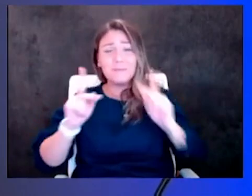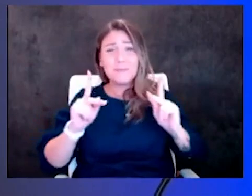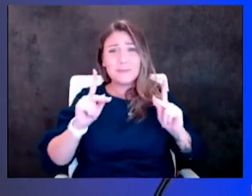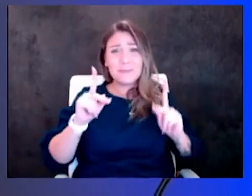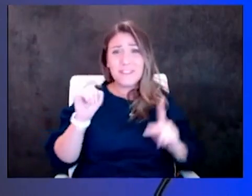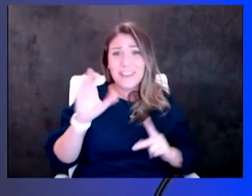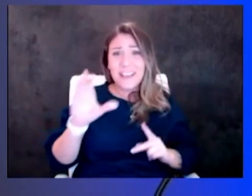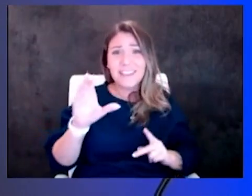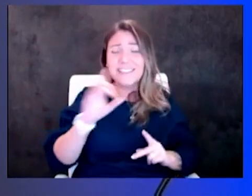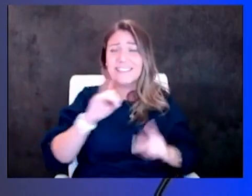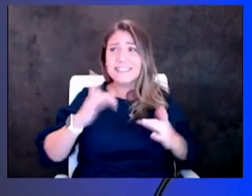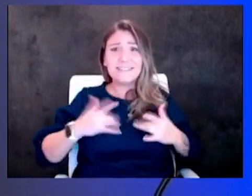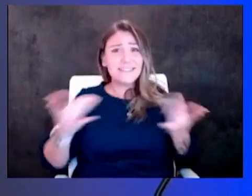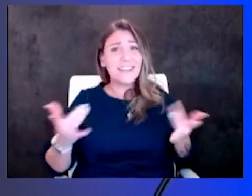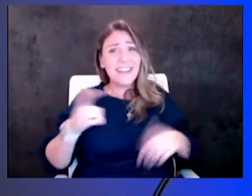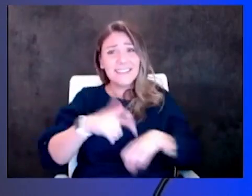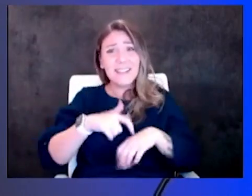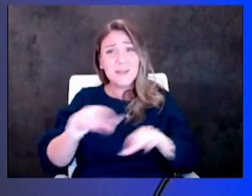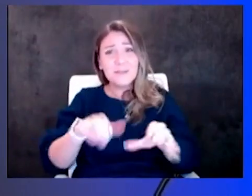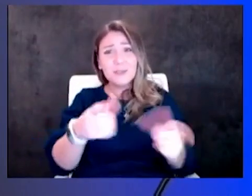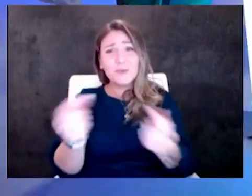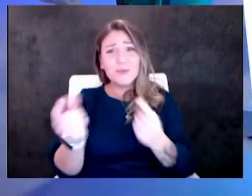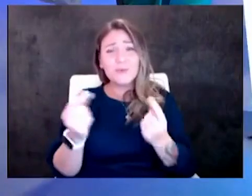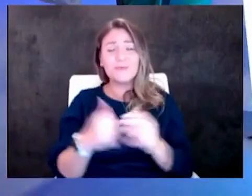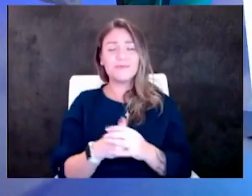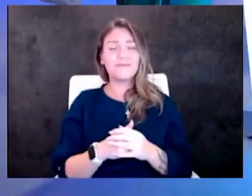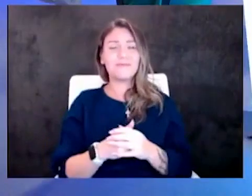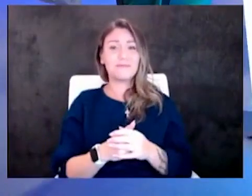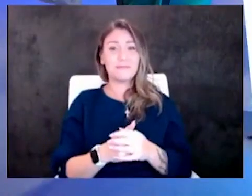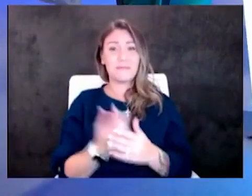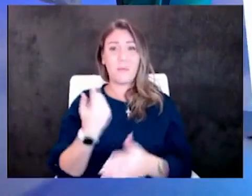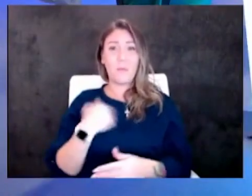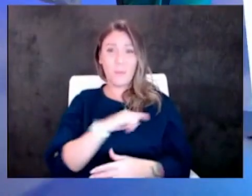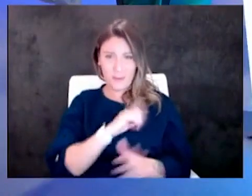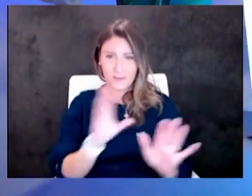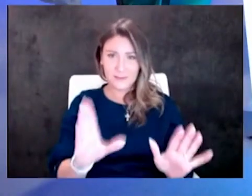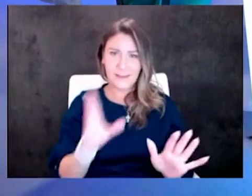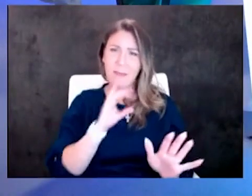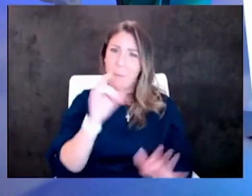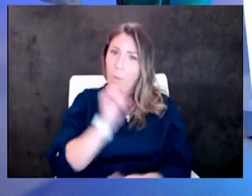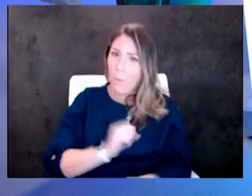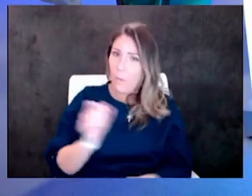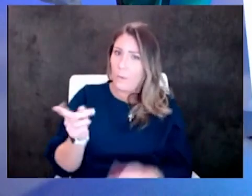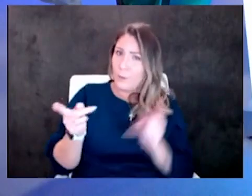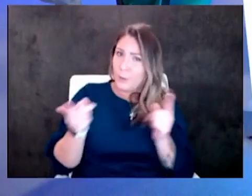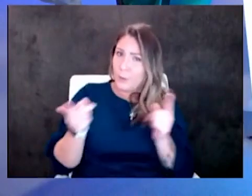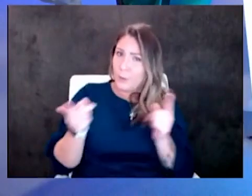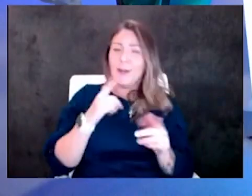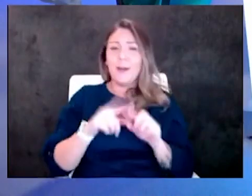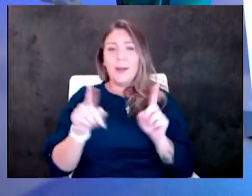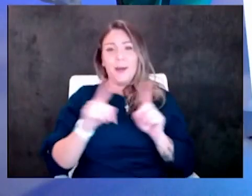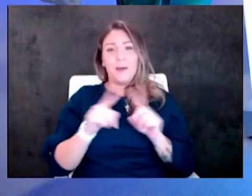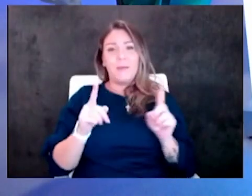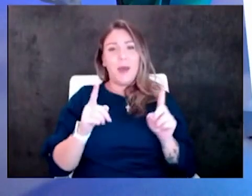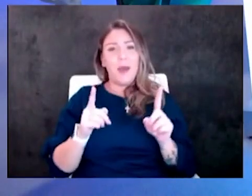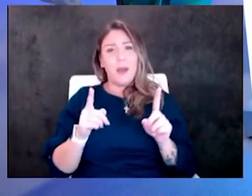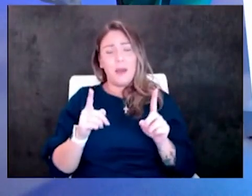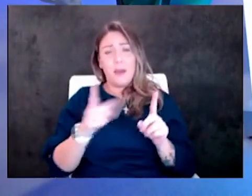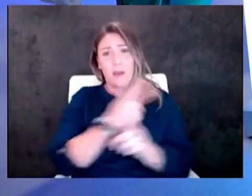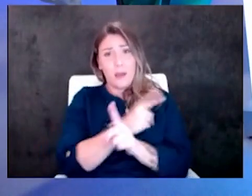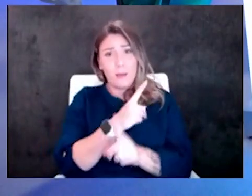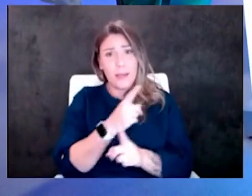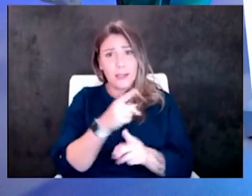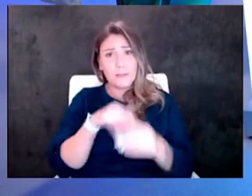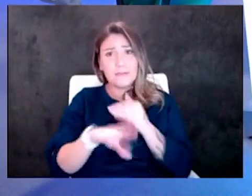be doing this sort of thing. You know, for those of us who, again, I'm older than y'all, but see, we had a patient coming in with a stroke. What did we do about it?